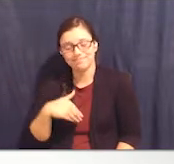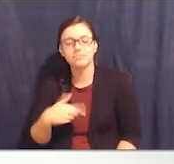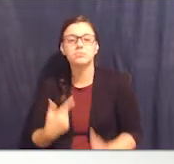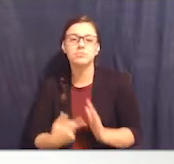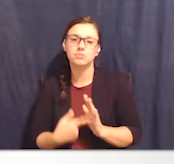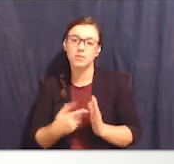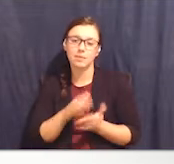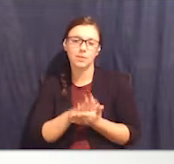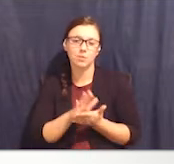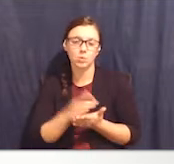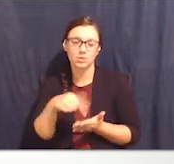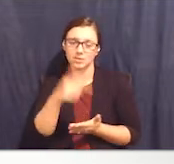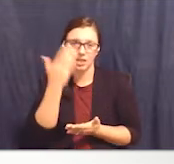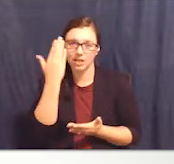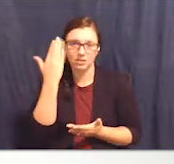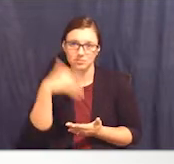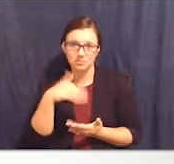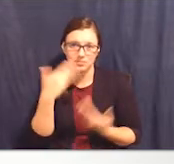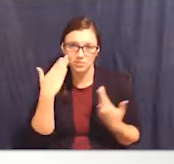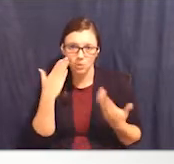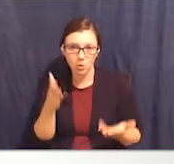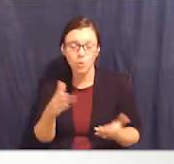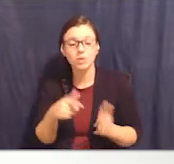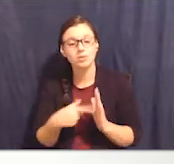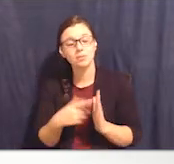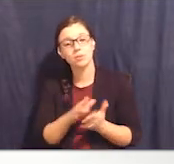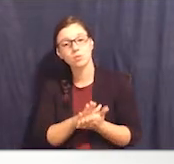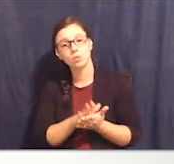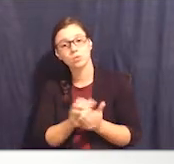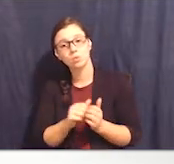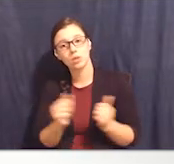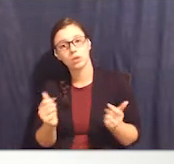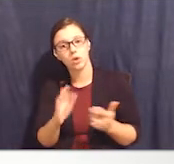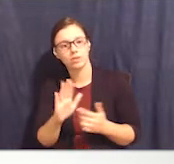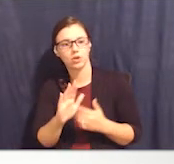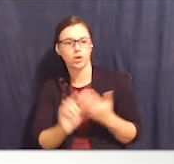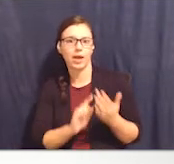could be a student with an emotional behavioral disability,